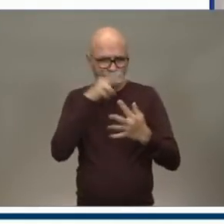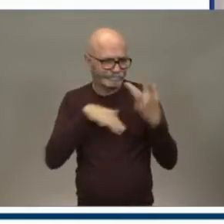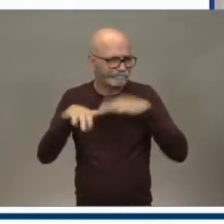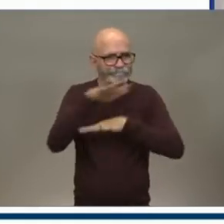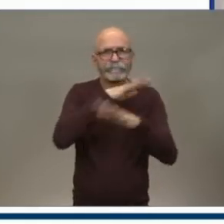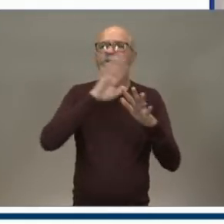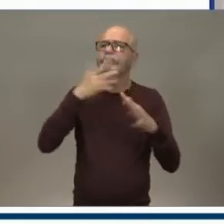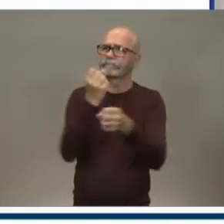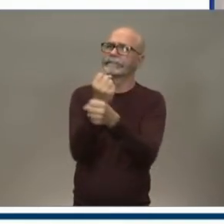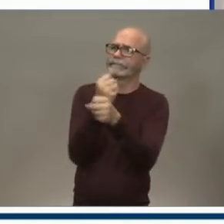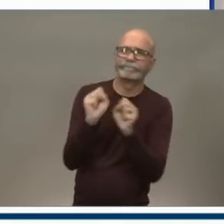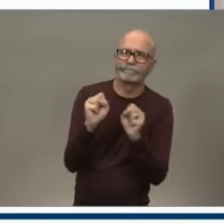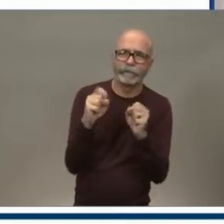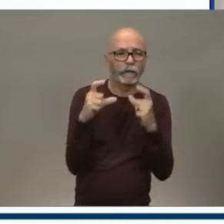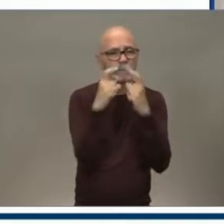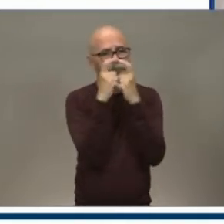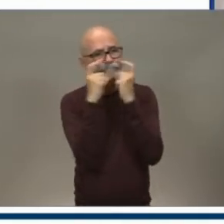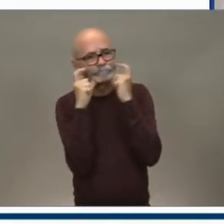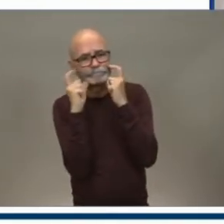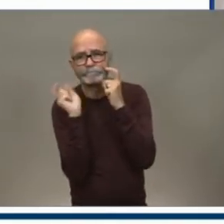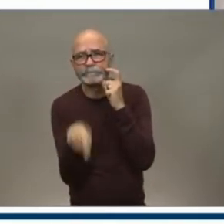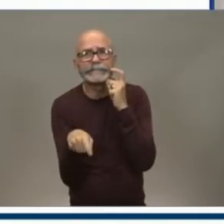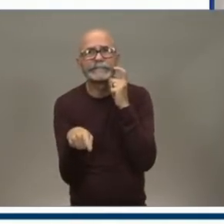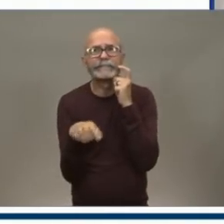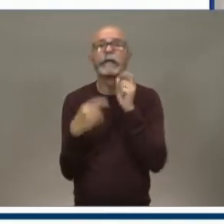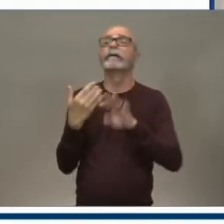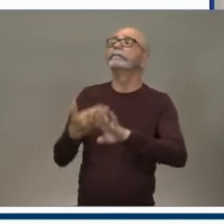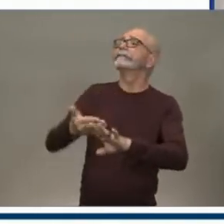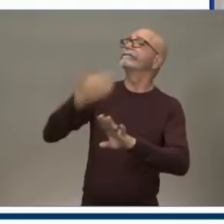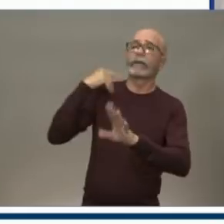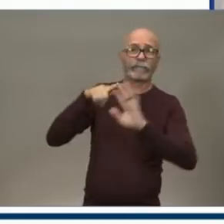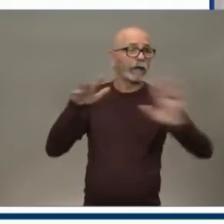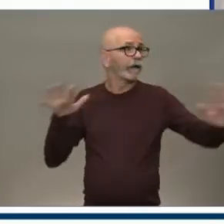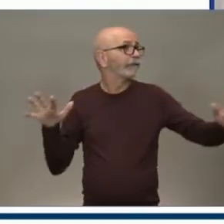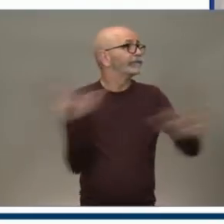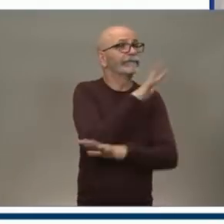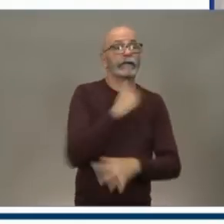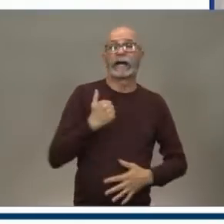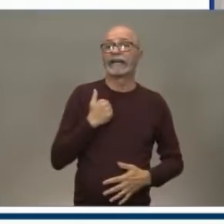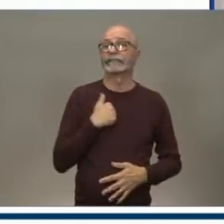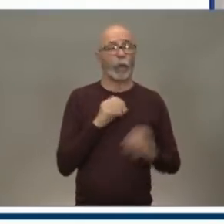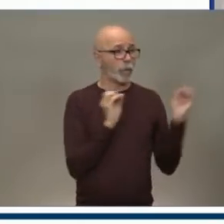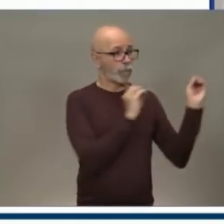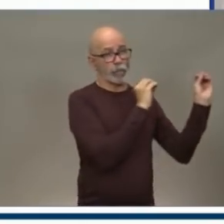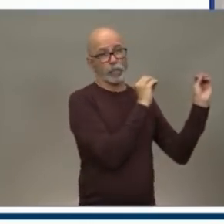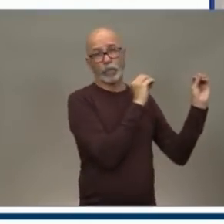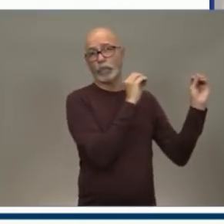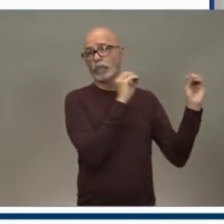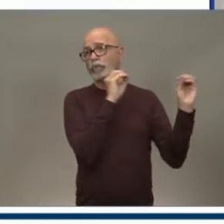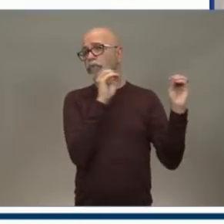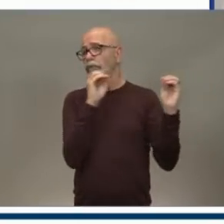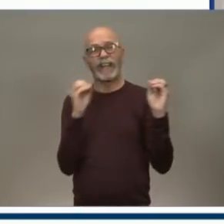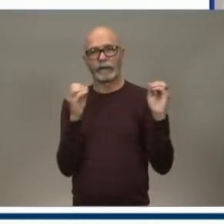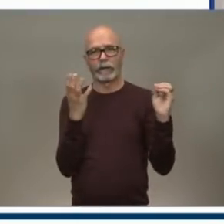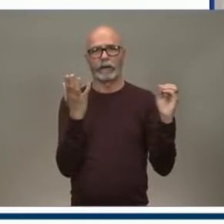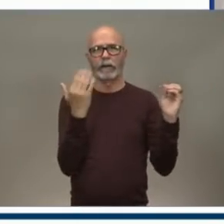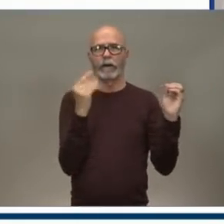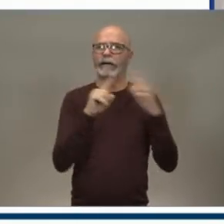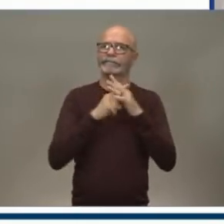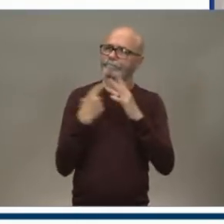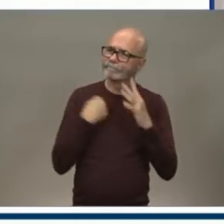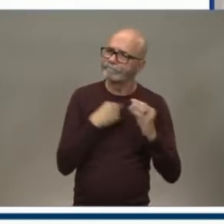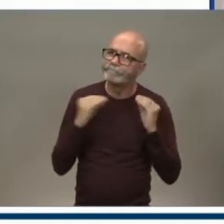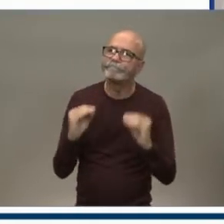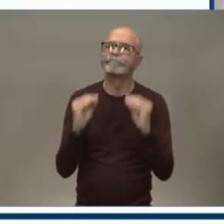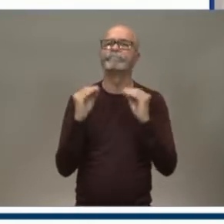almost every Canadian province, if not ahead of them all in July, was to get kids ready to go on the school bus so they'd be able to wear them when they're in